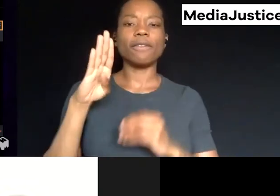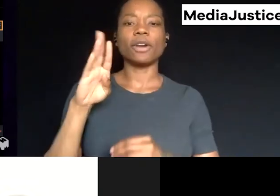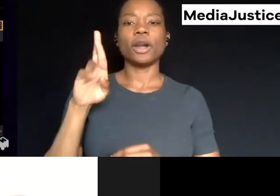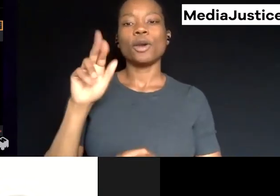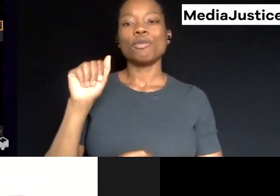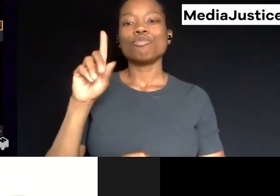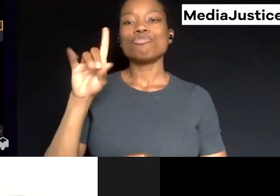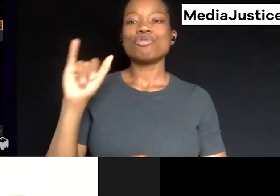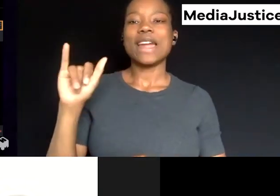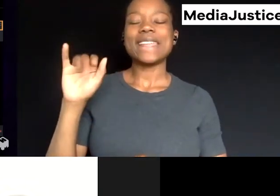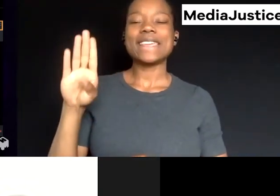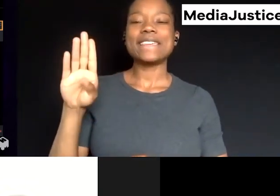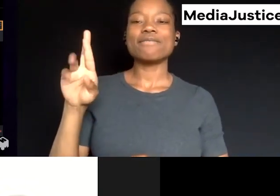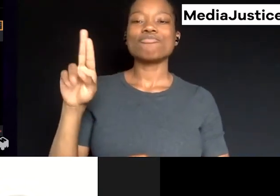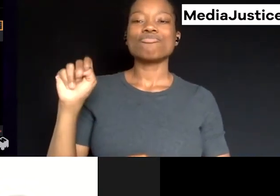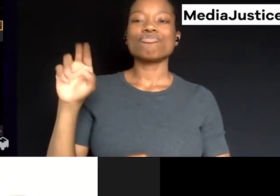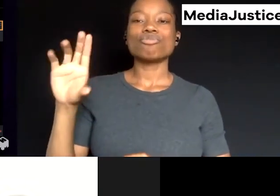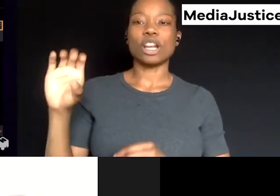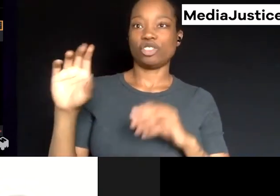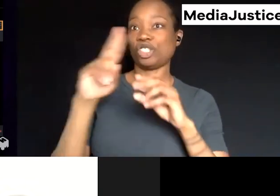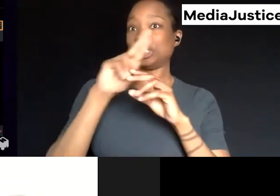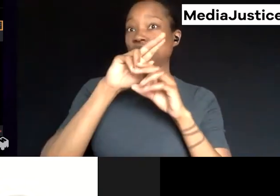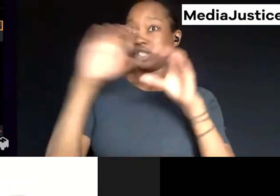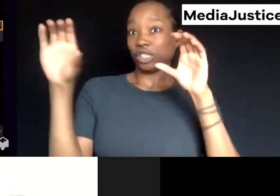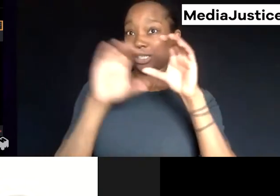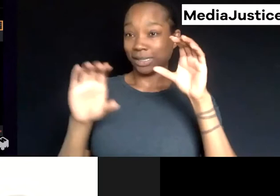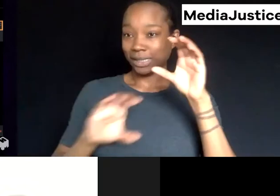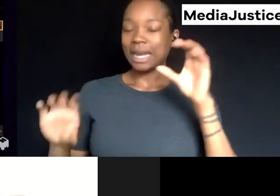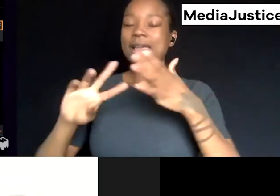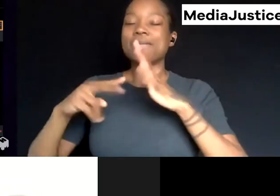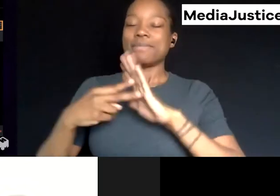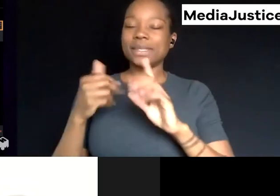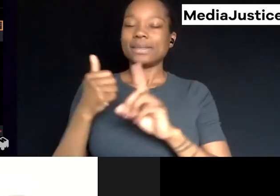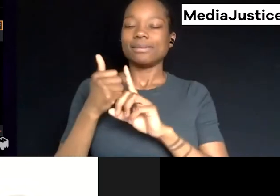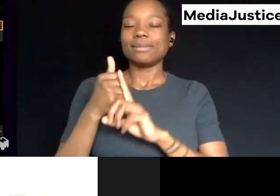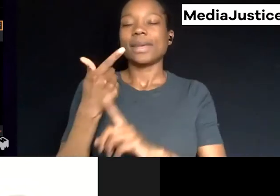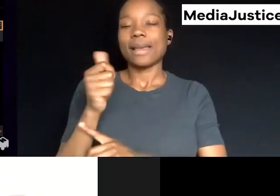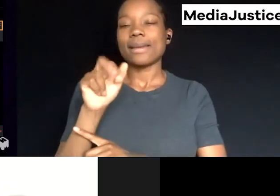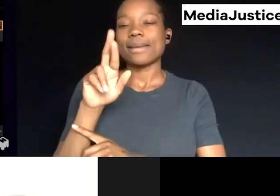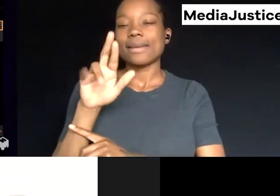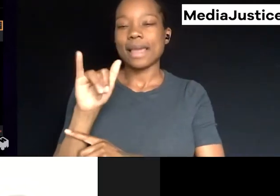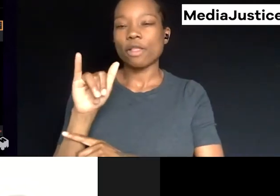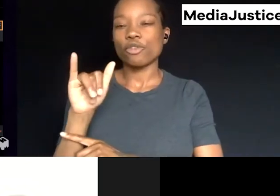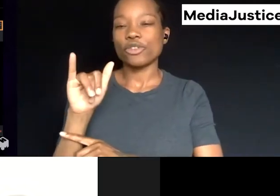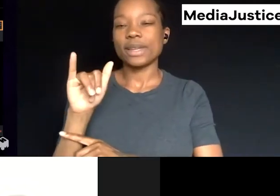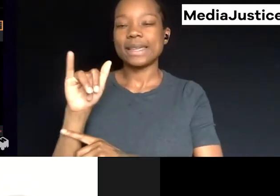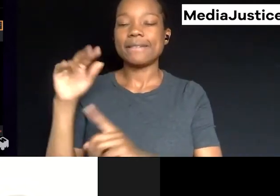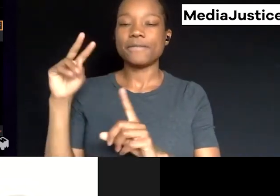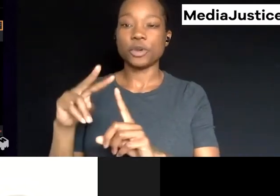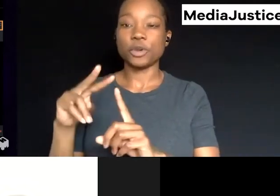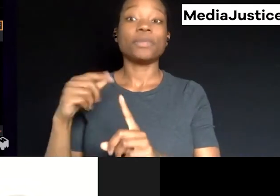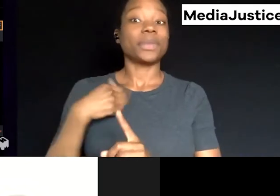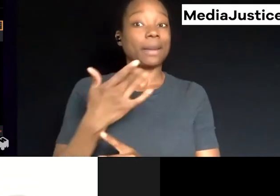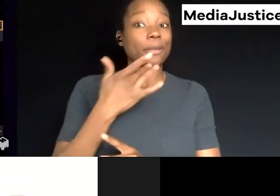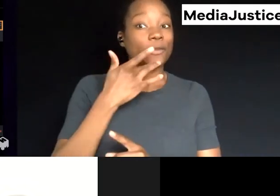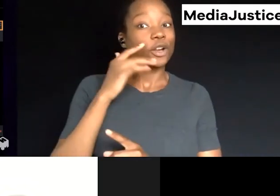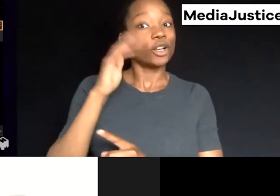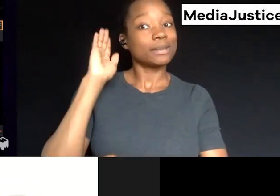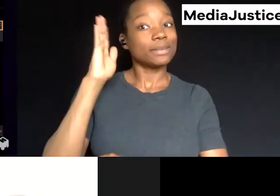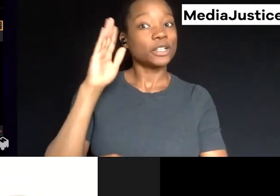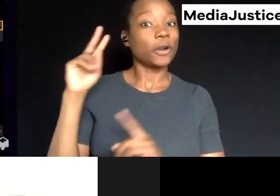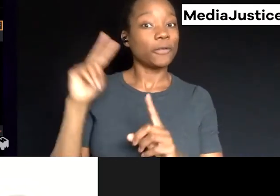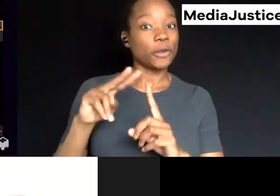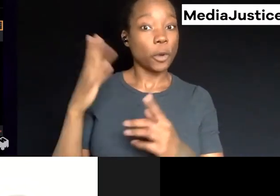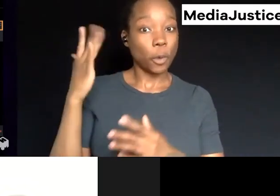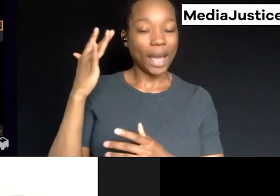and we need to switch that to speaker view. And the reason I'd like folks to switch over to speaker view is because as you can